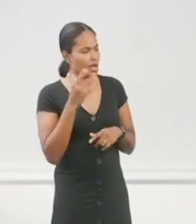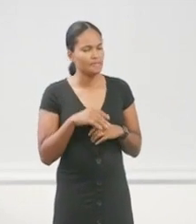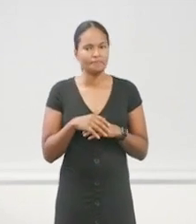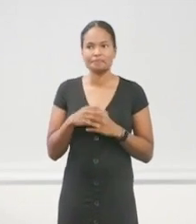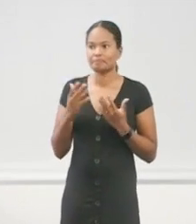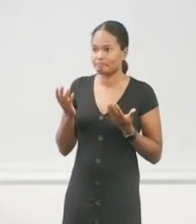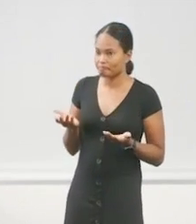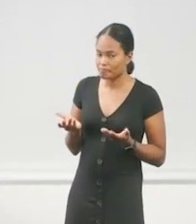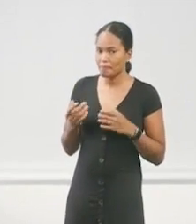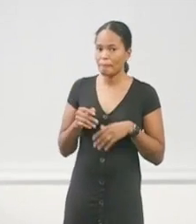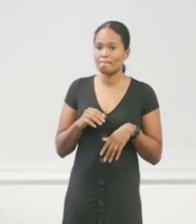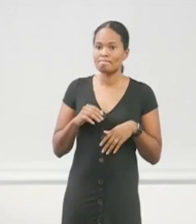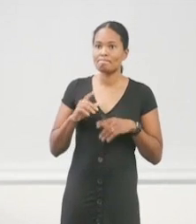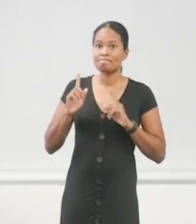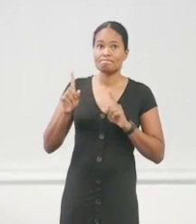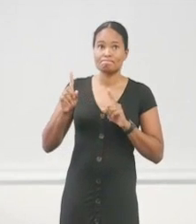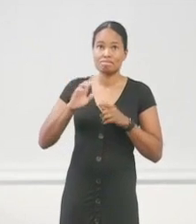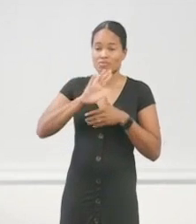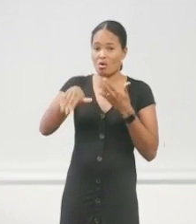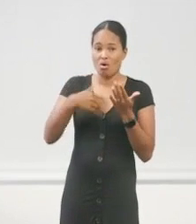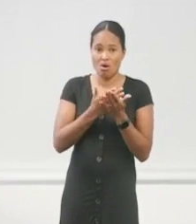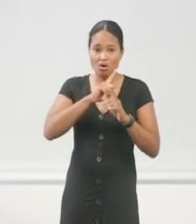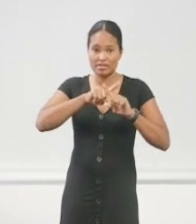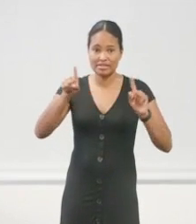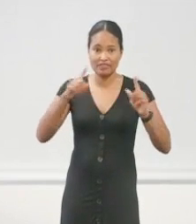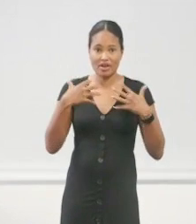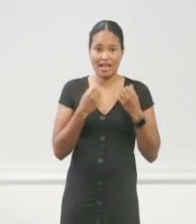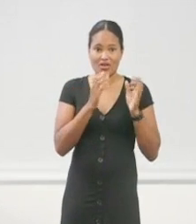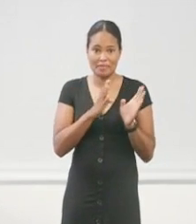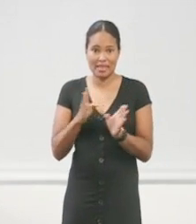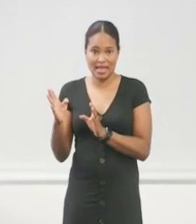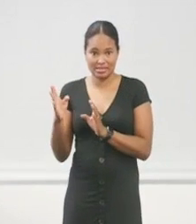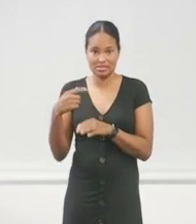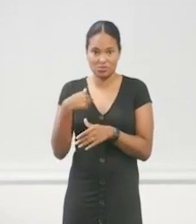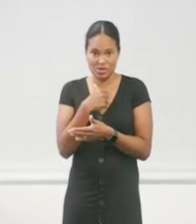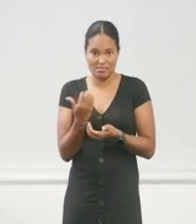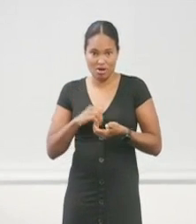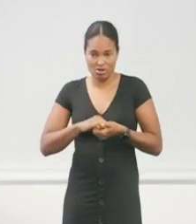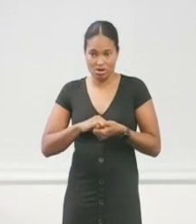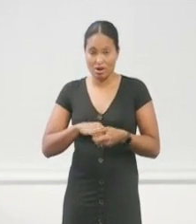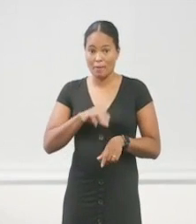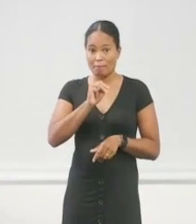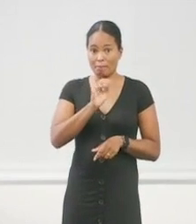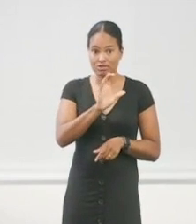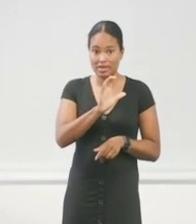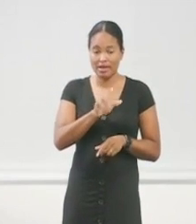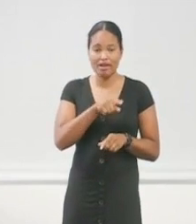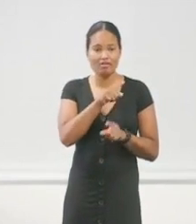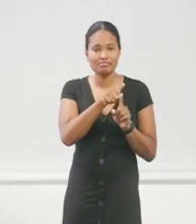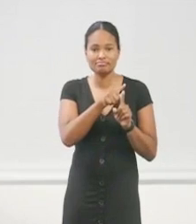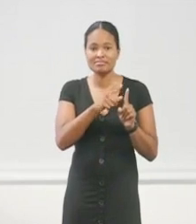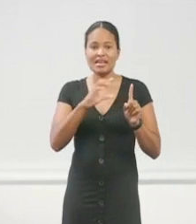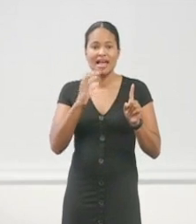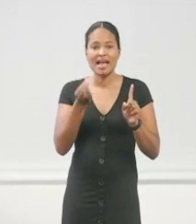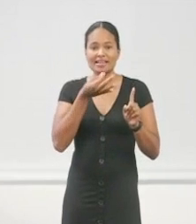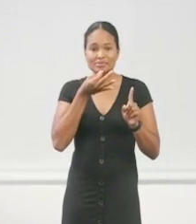well, of all the health plans that we work with, Mercy Care is the health plan that has the expertise around vulnerable